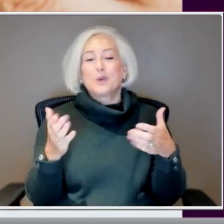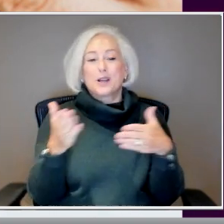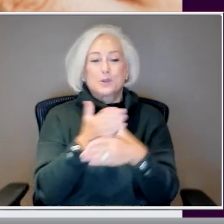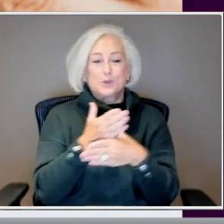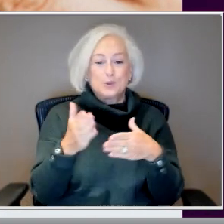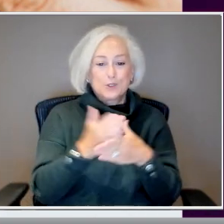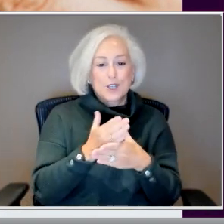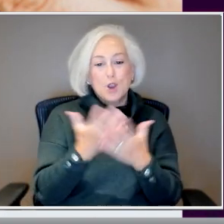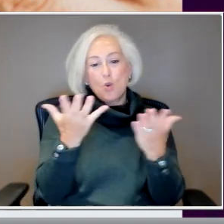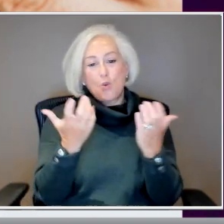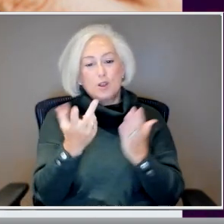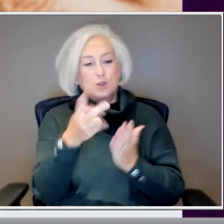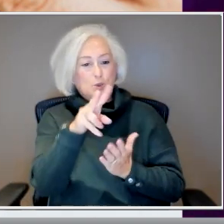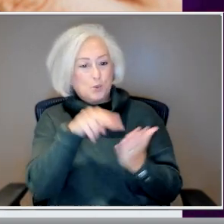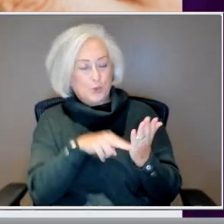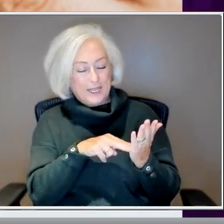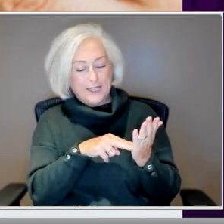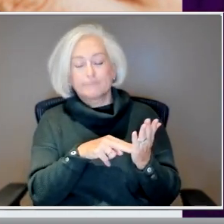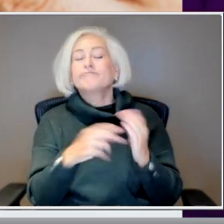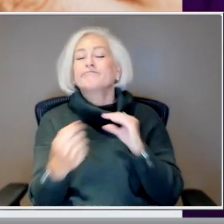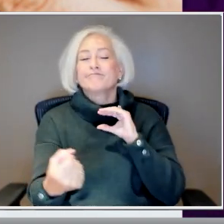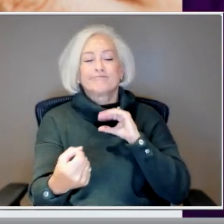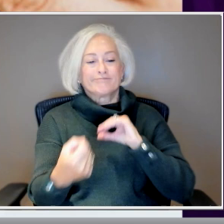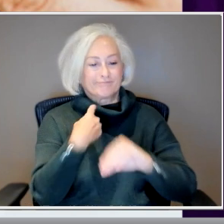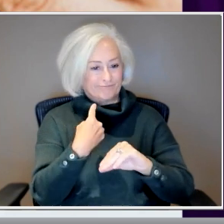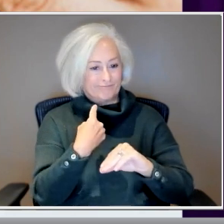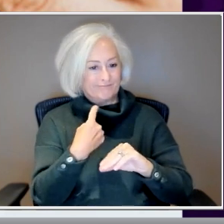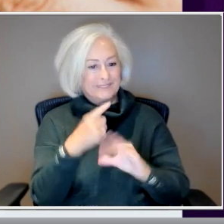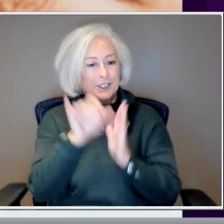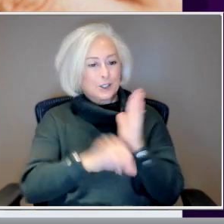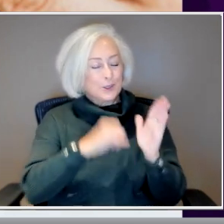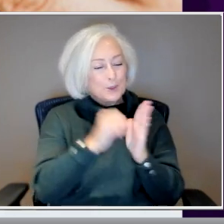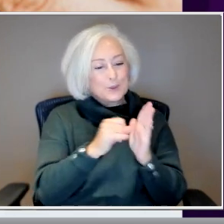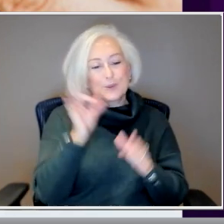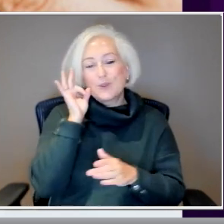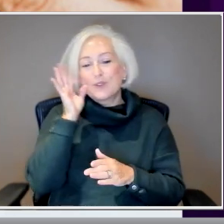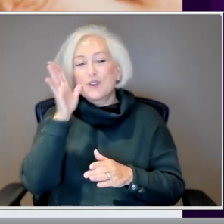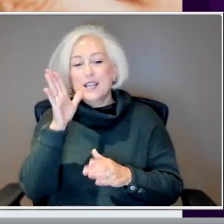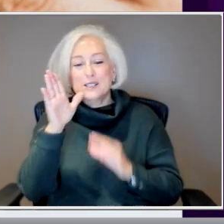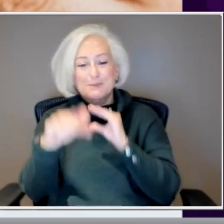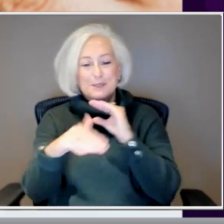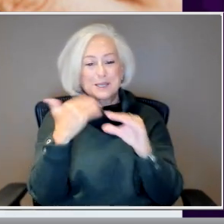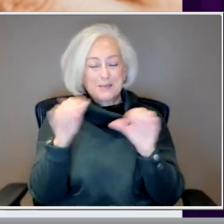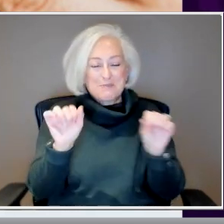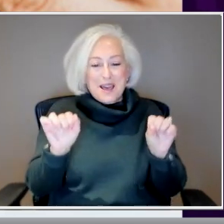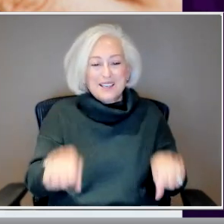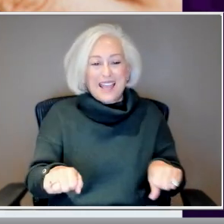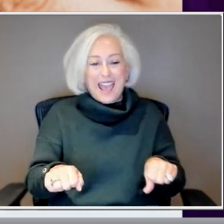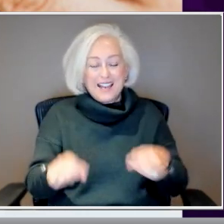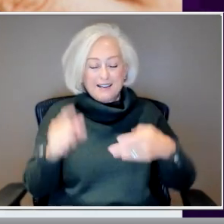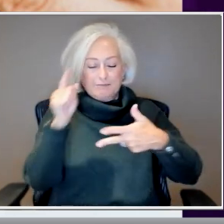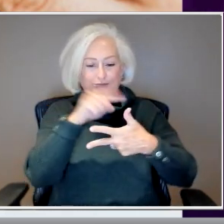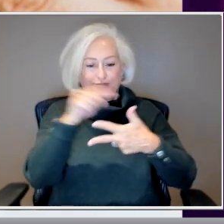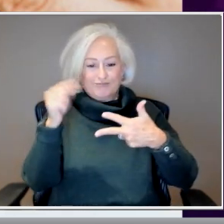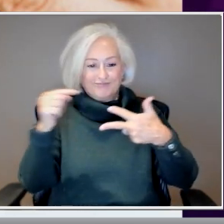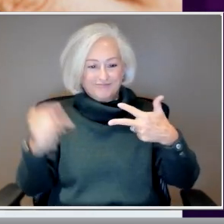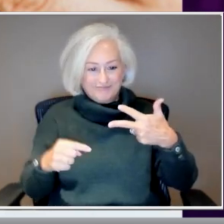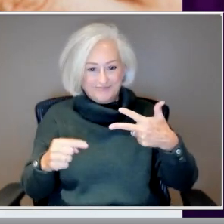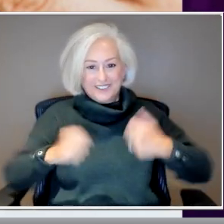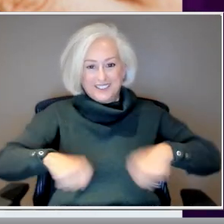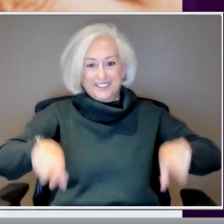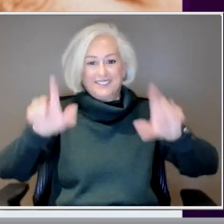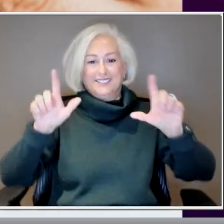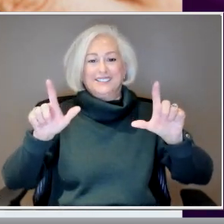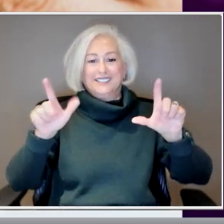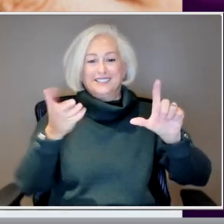read, just send it to us on YouTube, Facebook, or the All Things Heart email. You will find the links to all the ways you can connect with us in real time